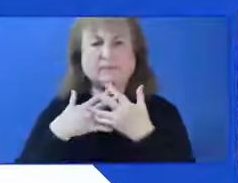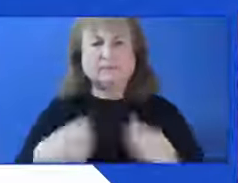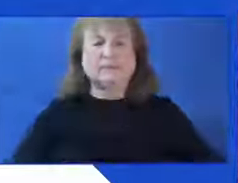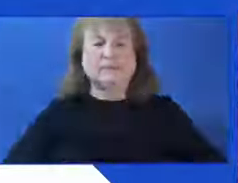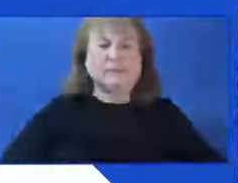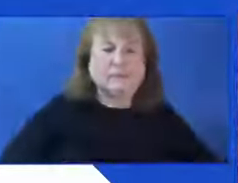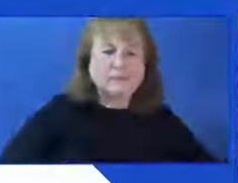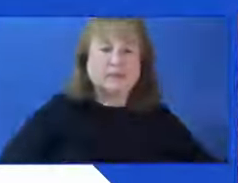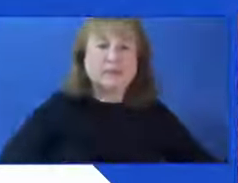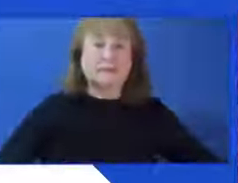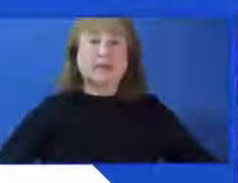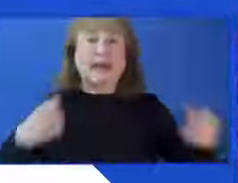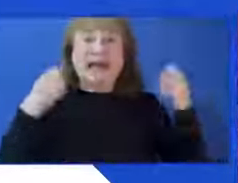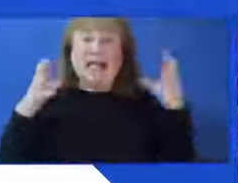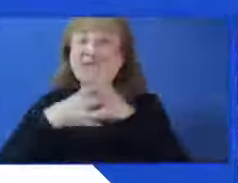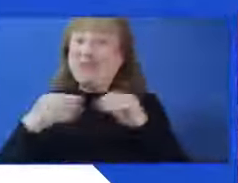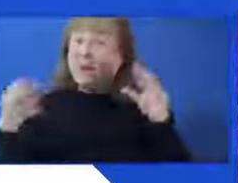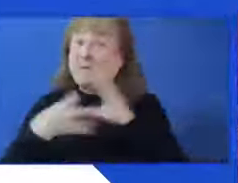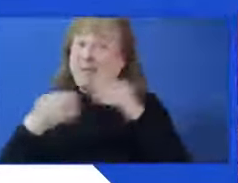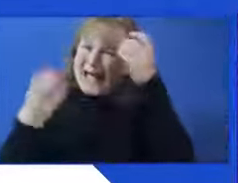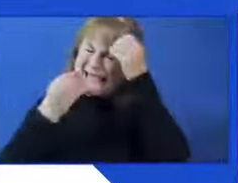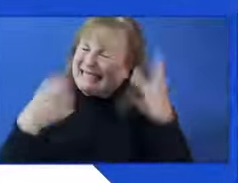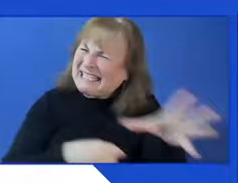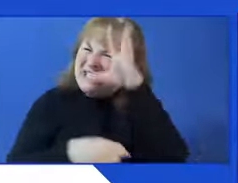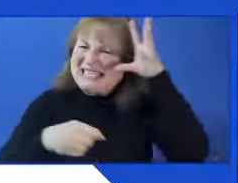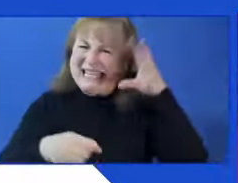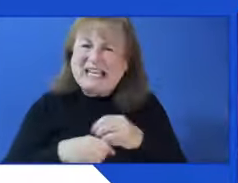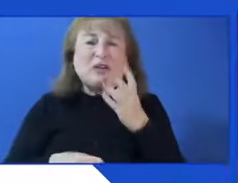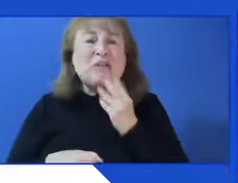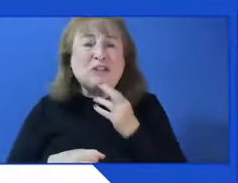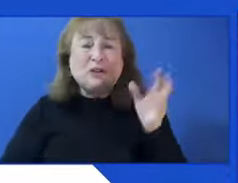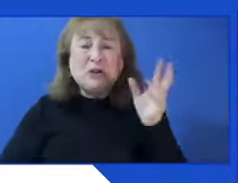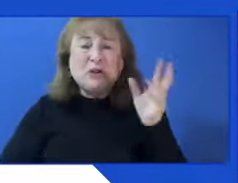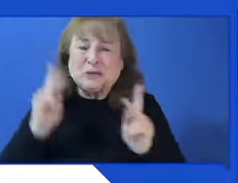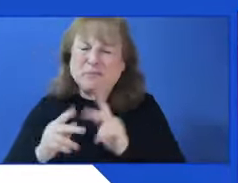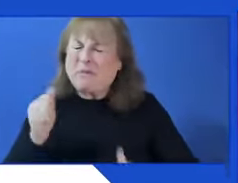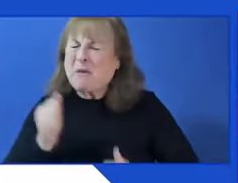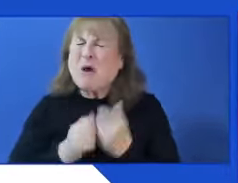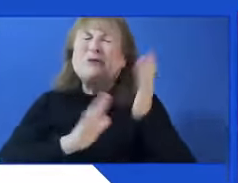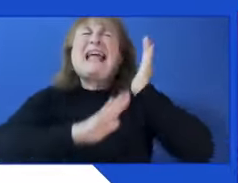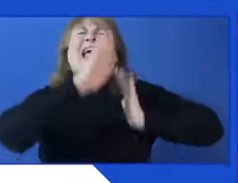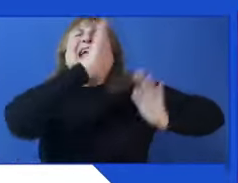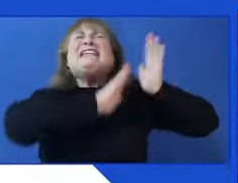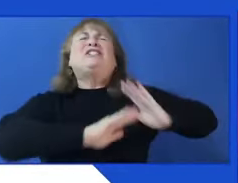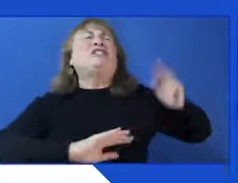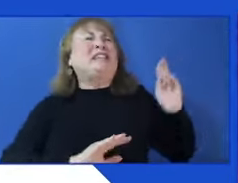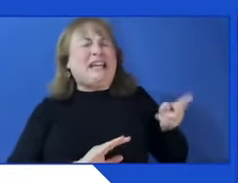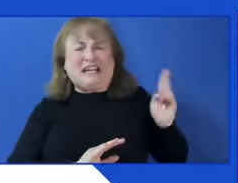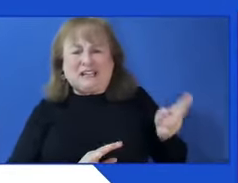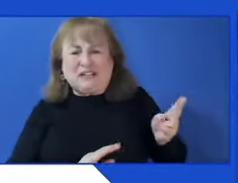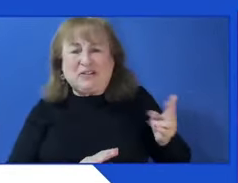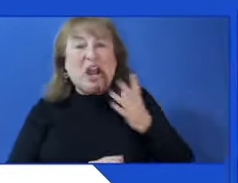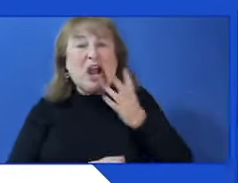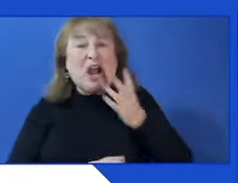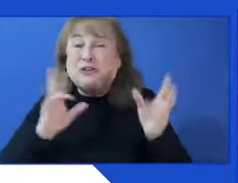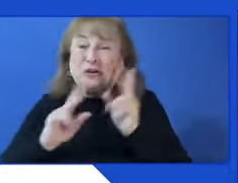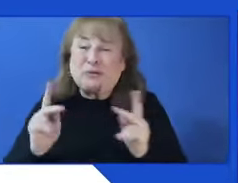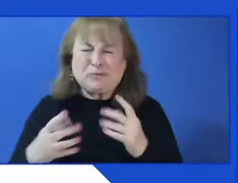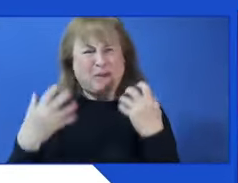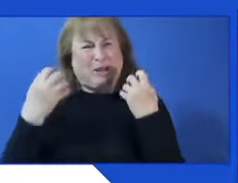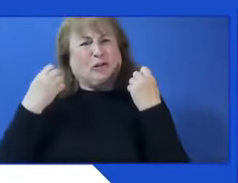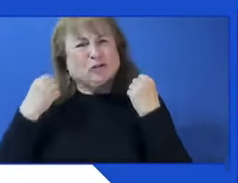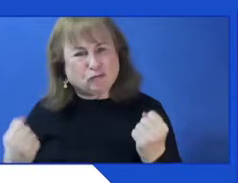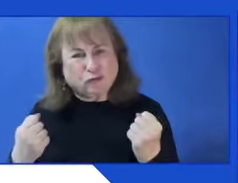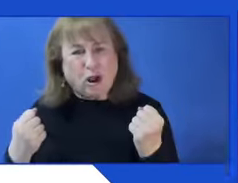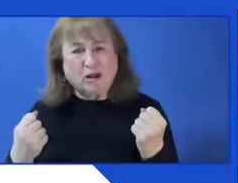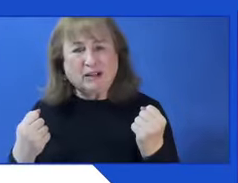The message is built into the Jewish people's most ancient history. Jews are strongest at